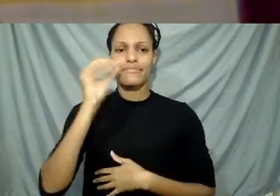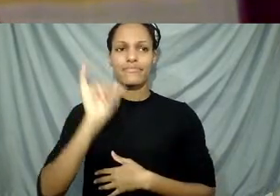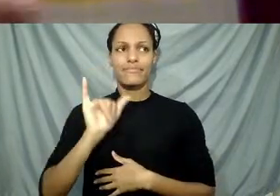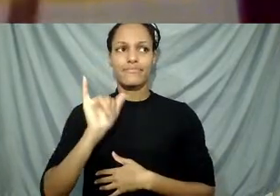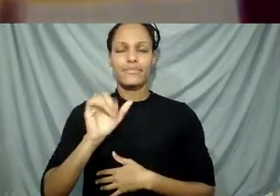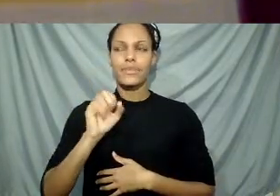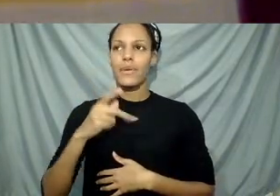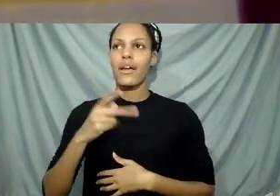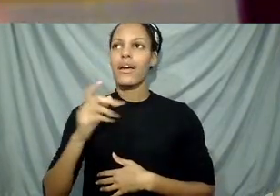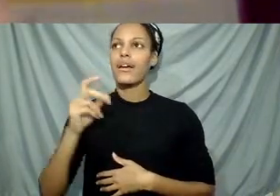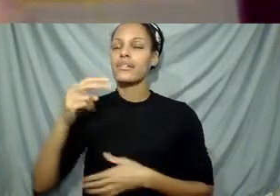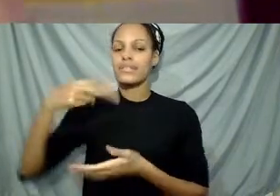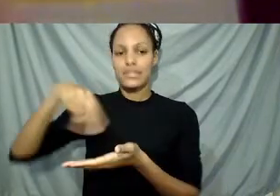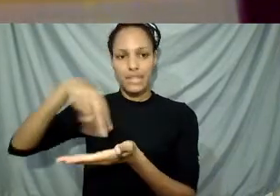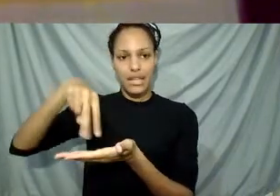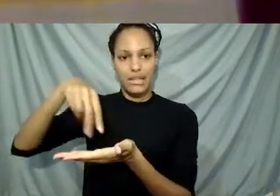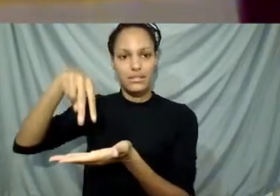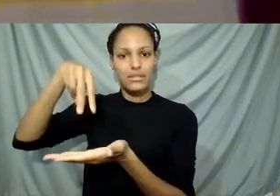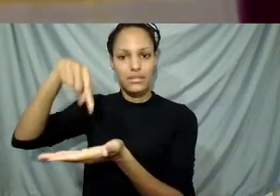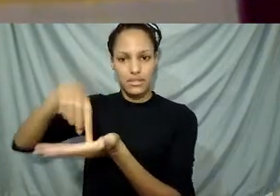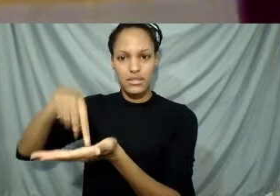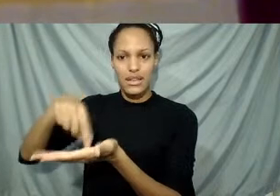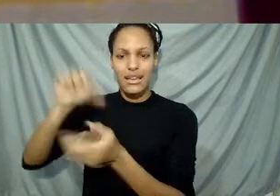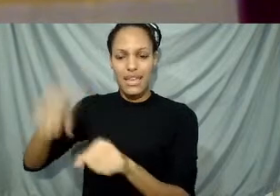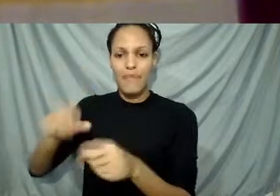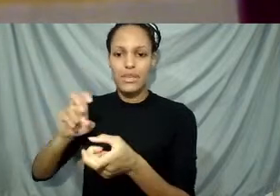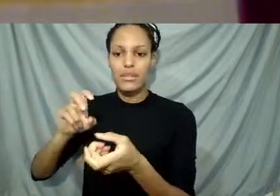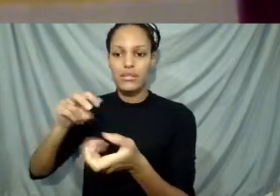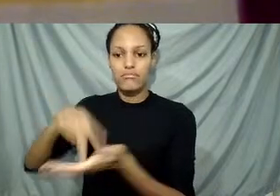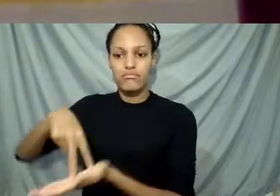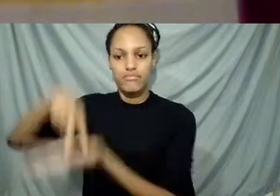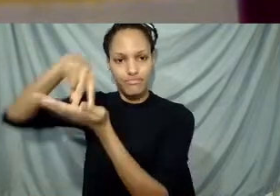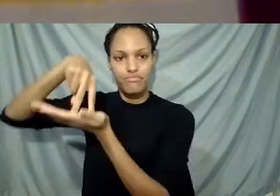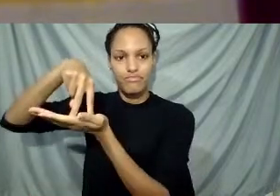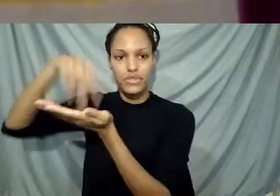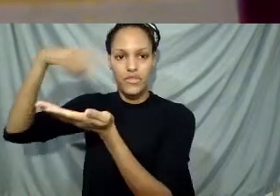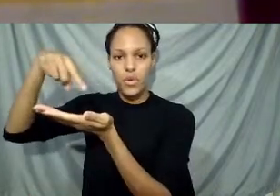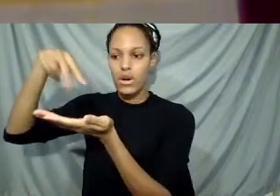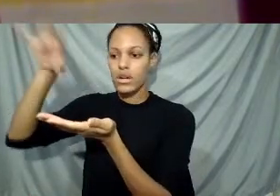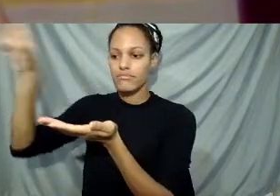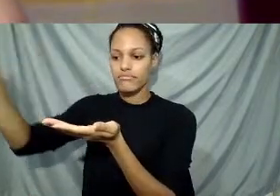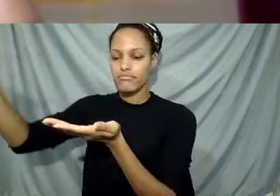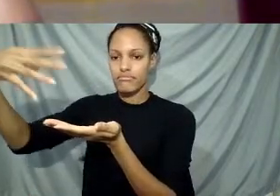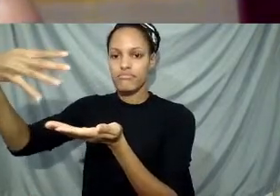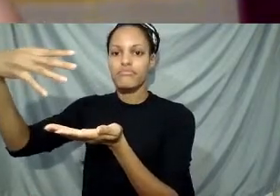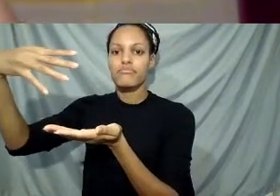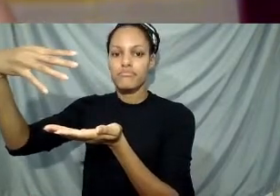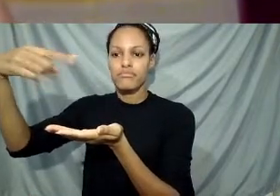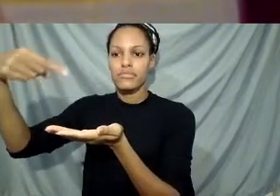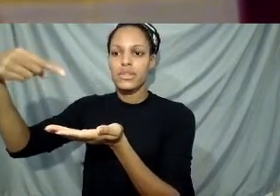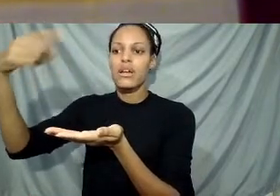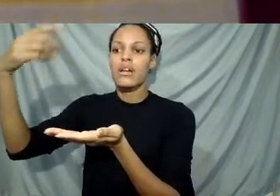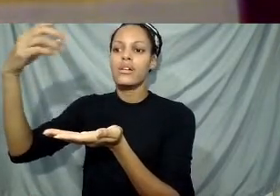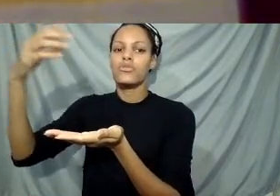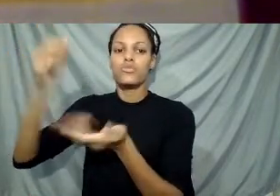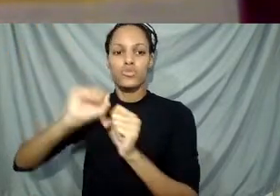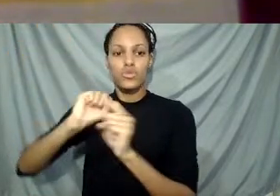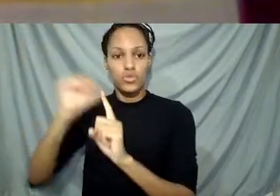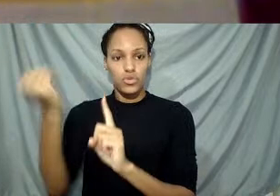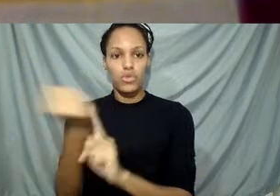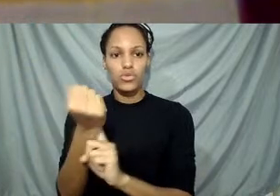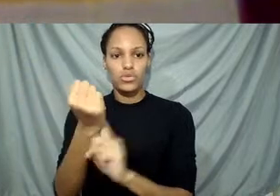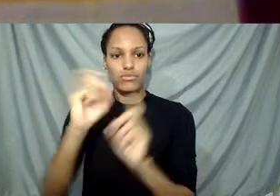use dance as a platform for social change. I can make a piece that kind of points to some of the issues